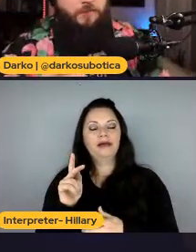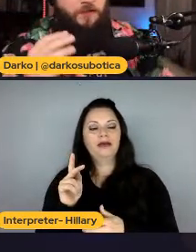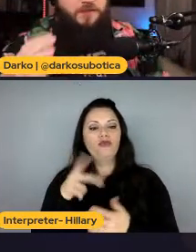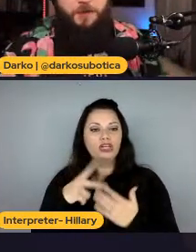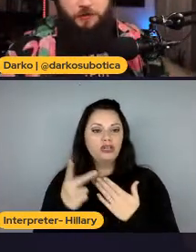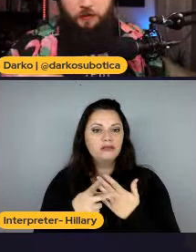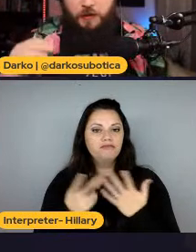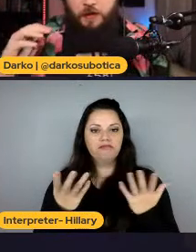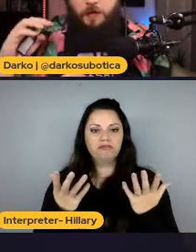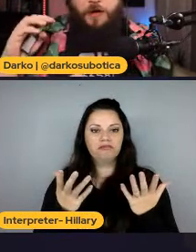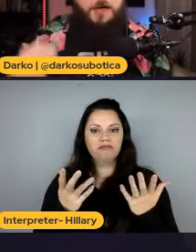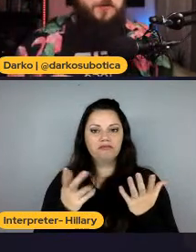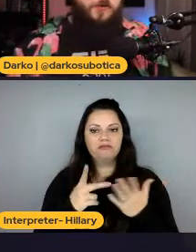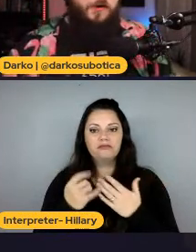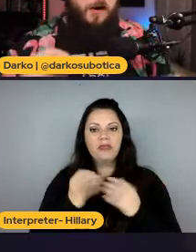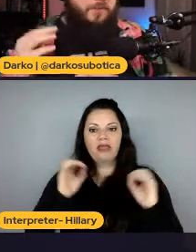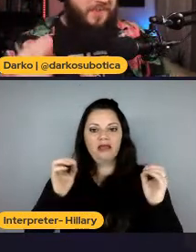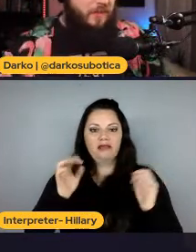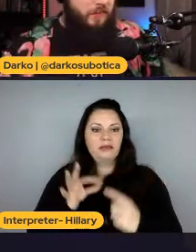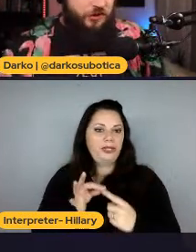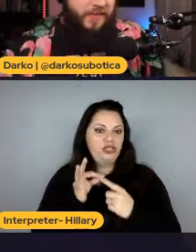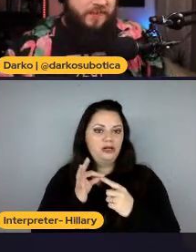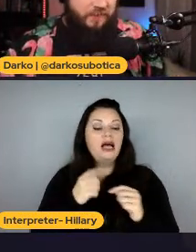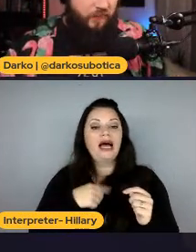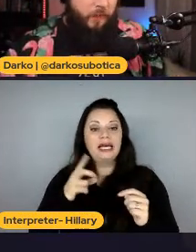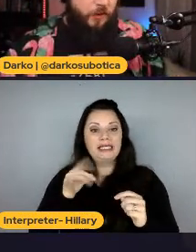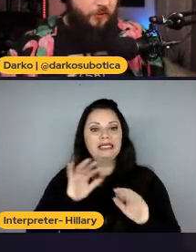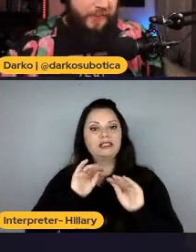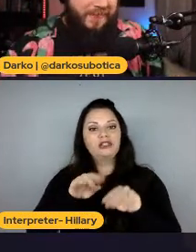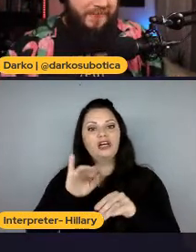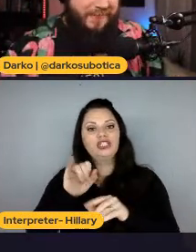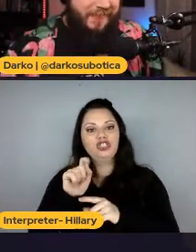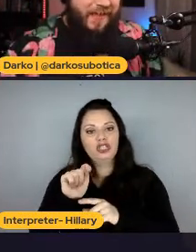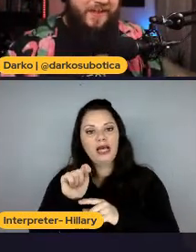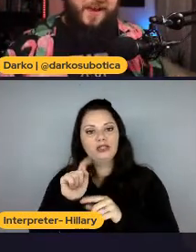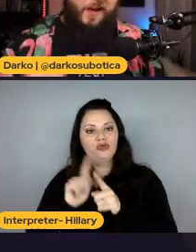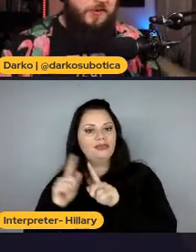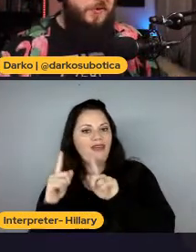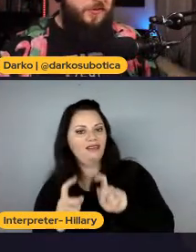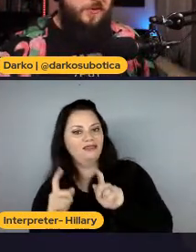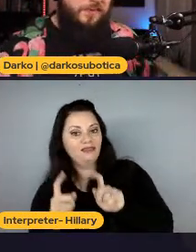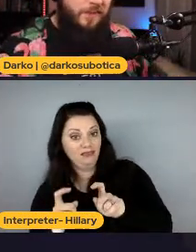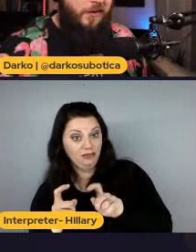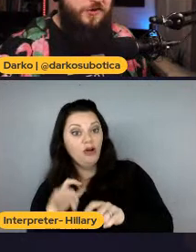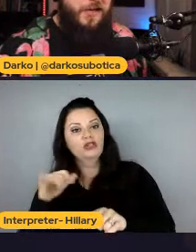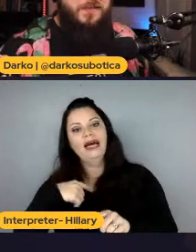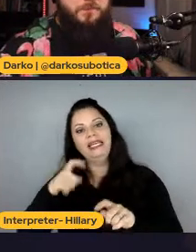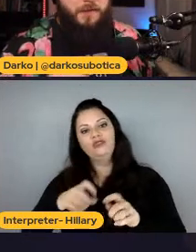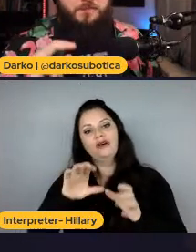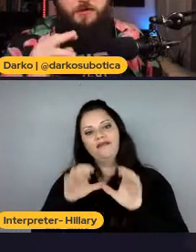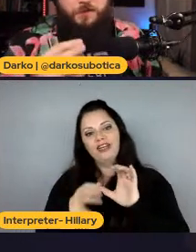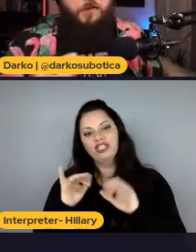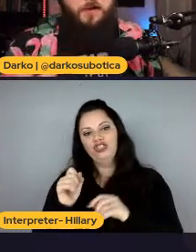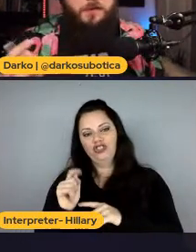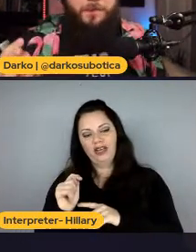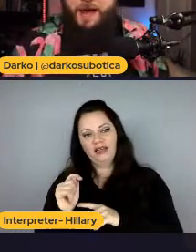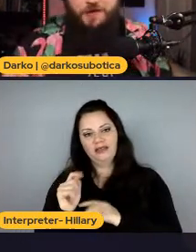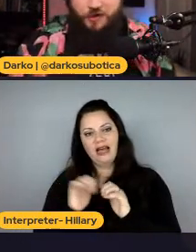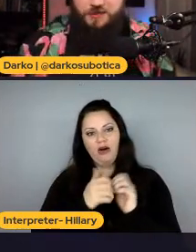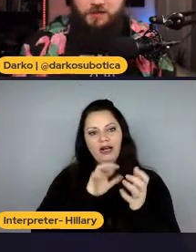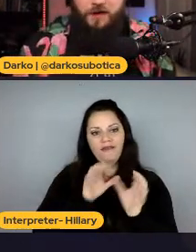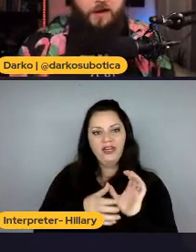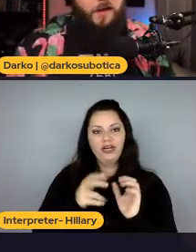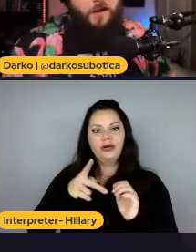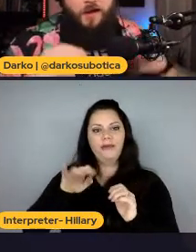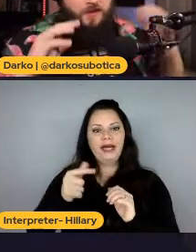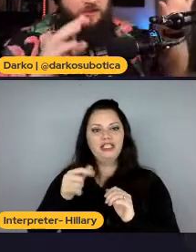project, right? Nothing special. What I need to do here, I've installed Jest as a framework to test CDK, and I also need to configure Jest by configuring the